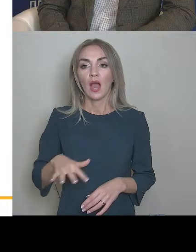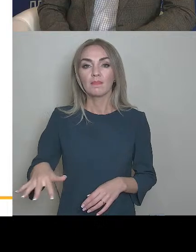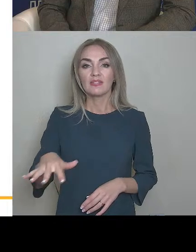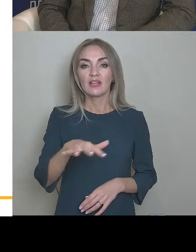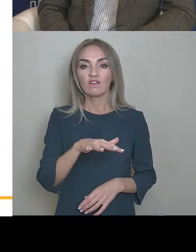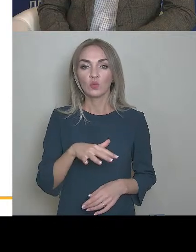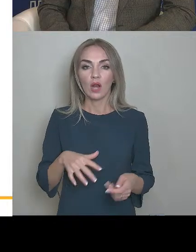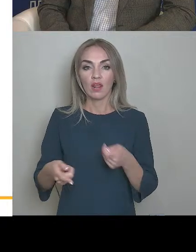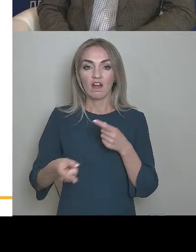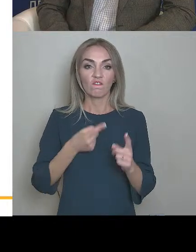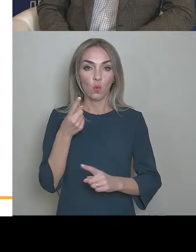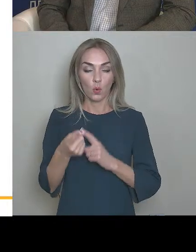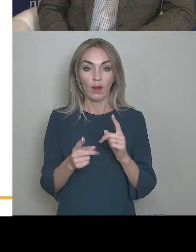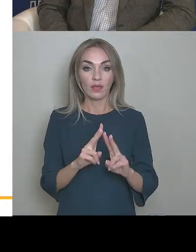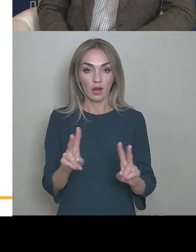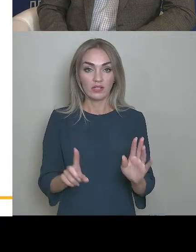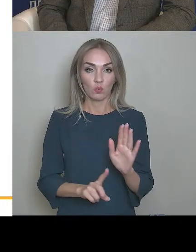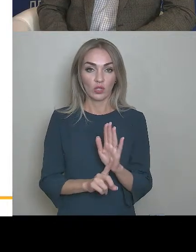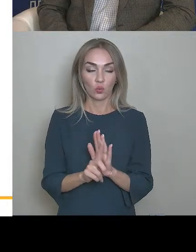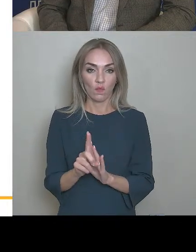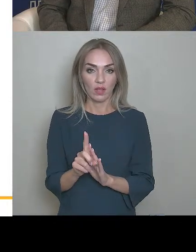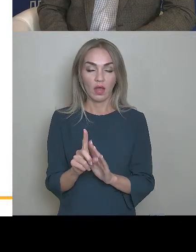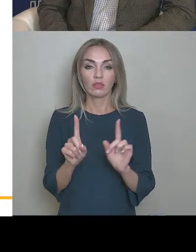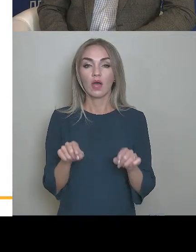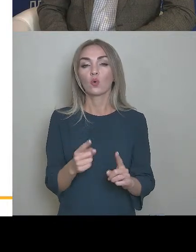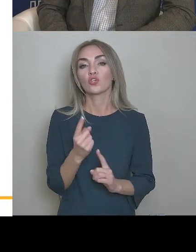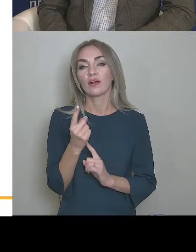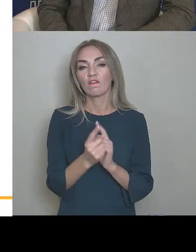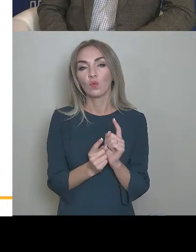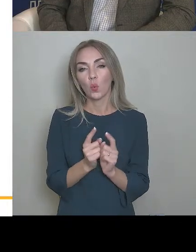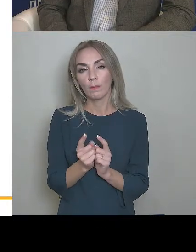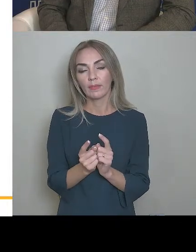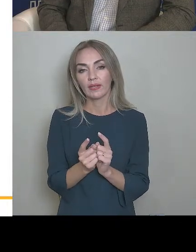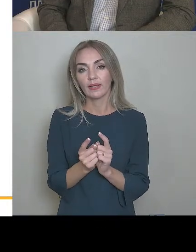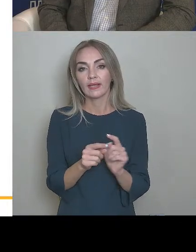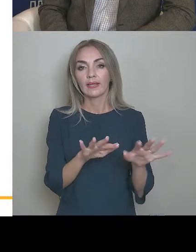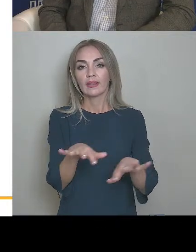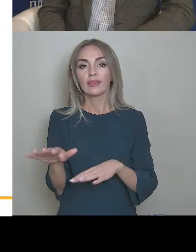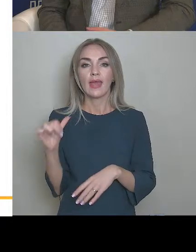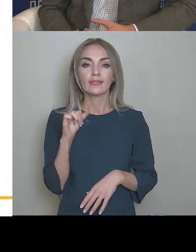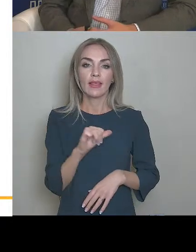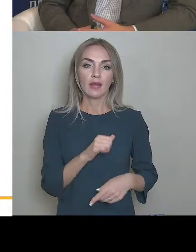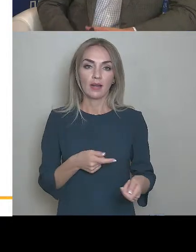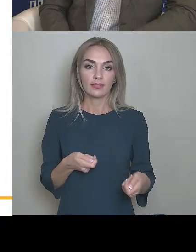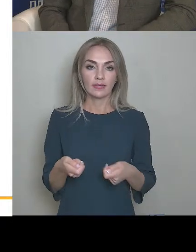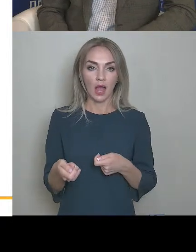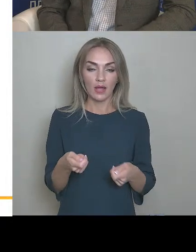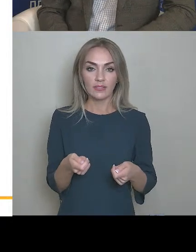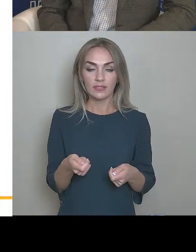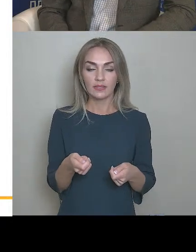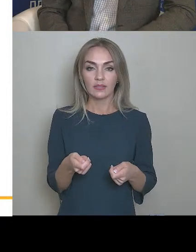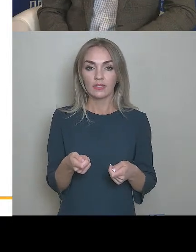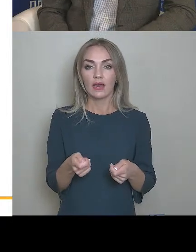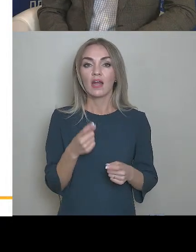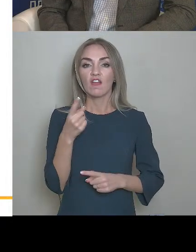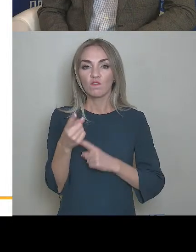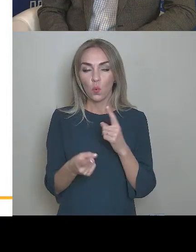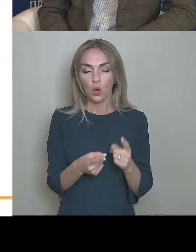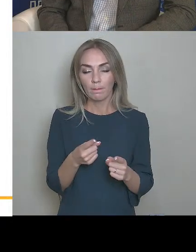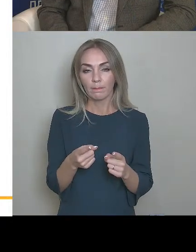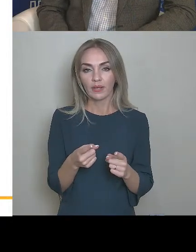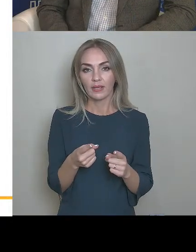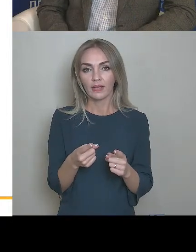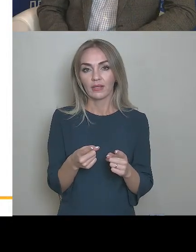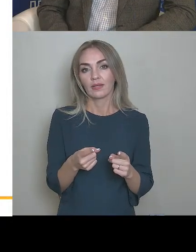through the lens of the administrative territorial reform which has started, and also the reform of decentralization, reform of